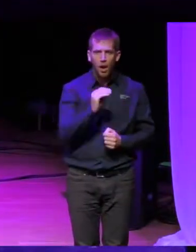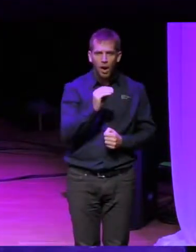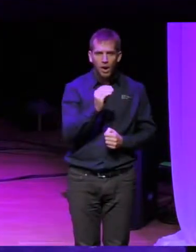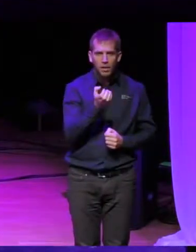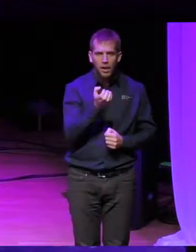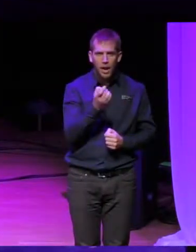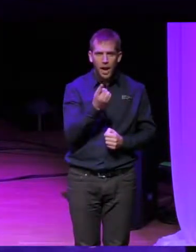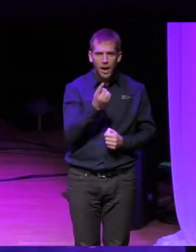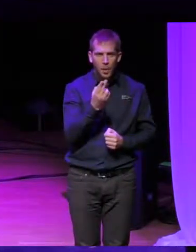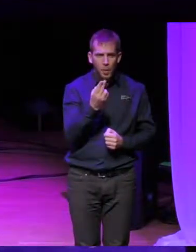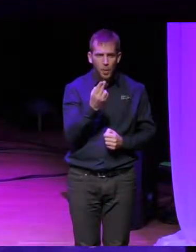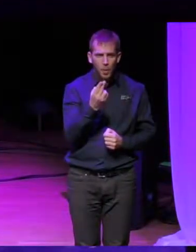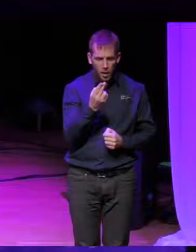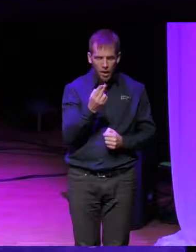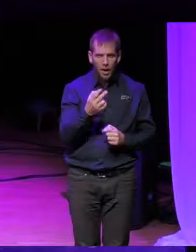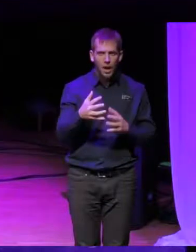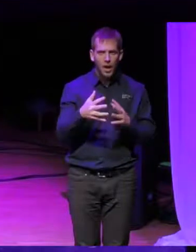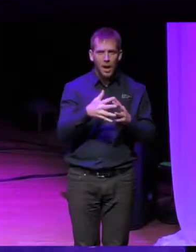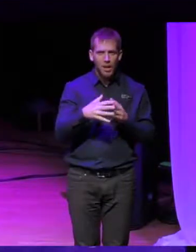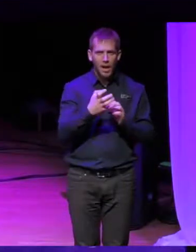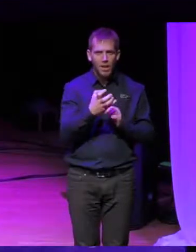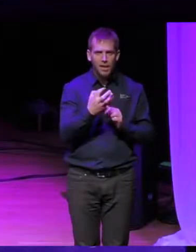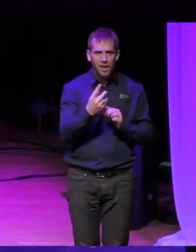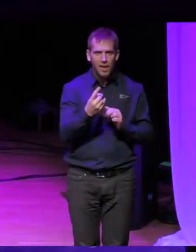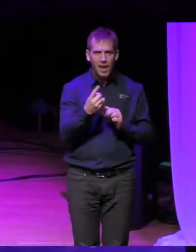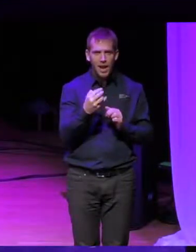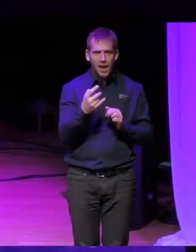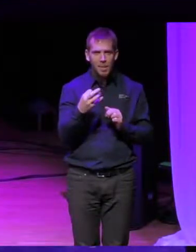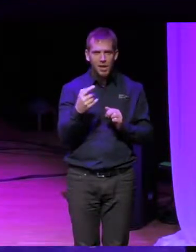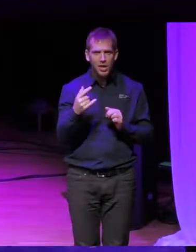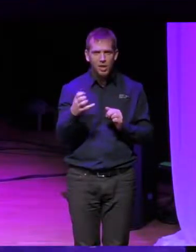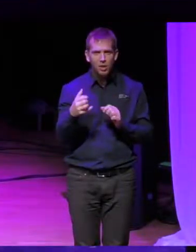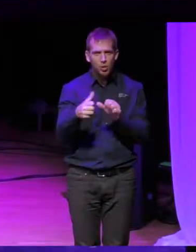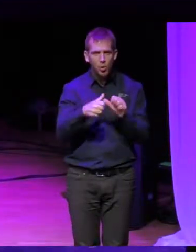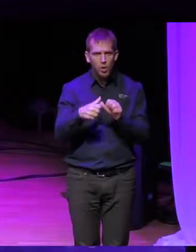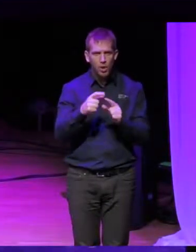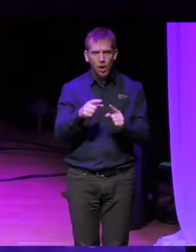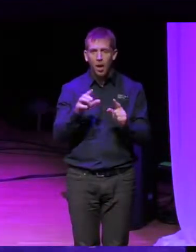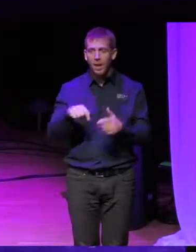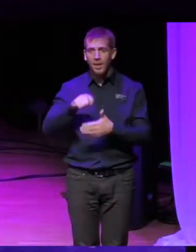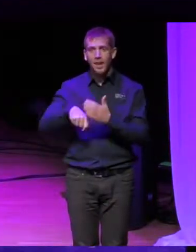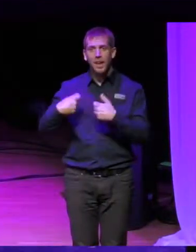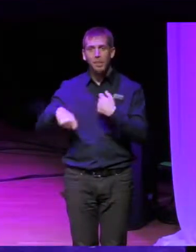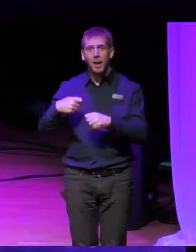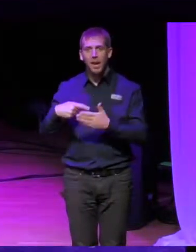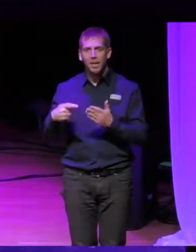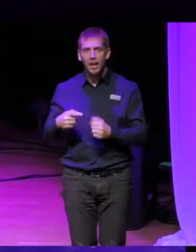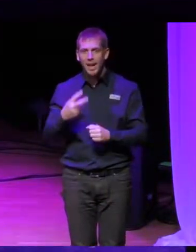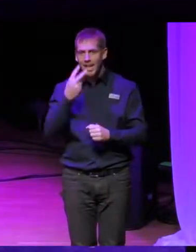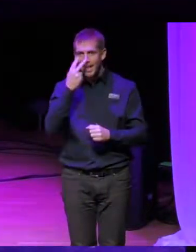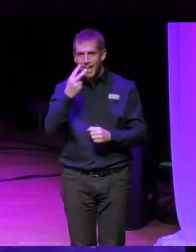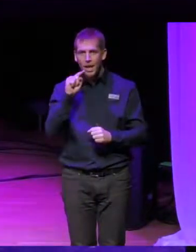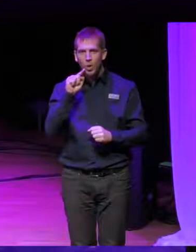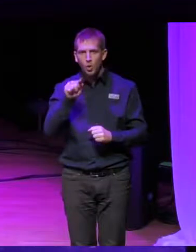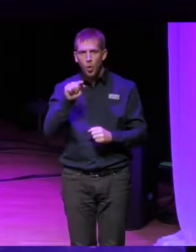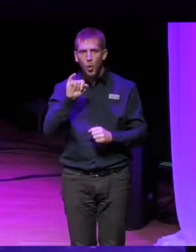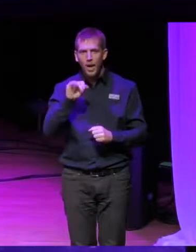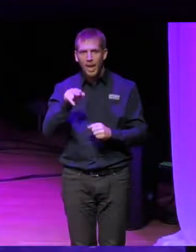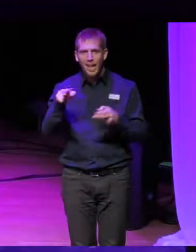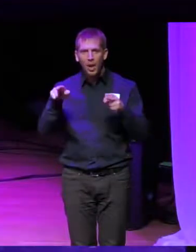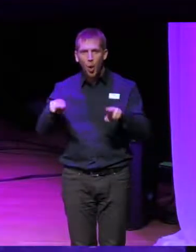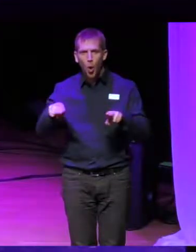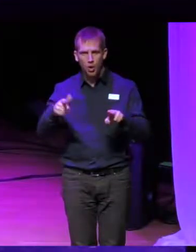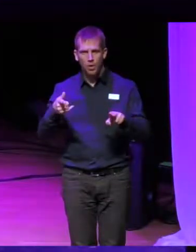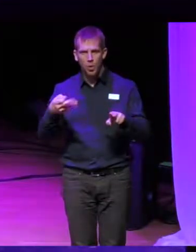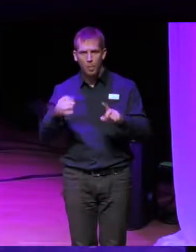Union soon started a campaign called See You in Court Trump, in which it, I think even before he was elected, in